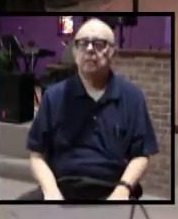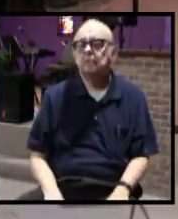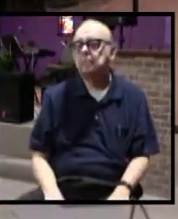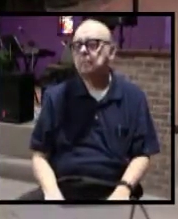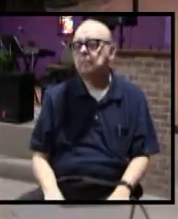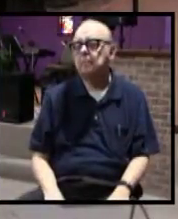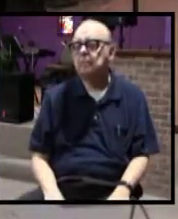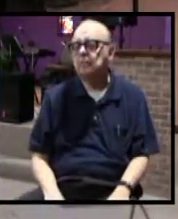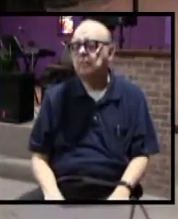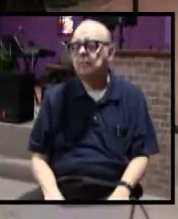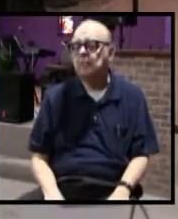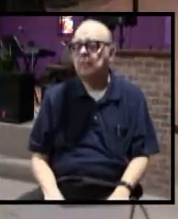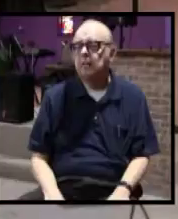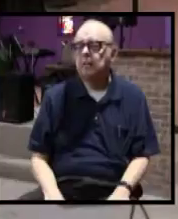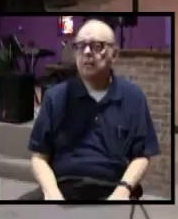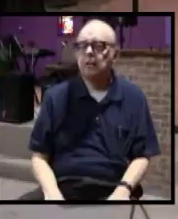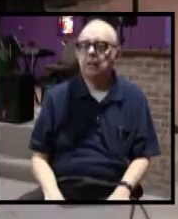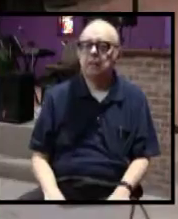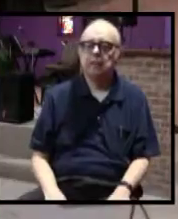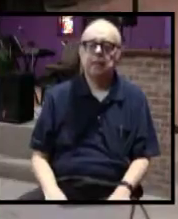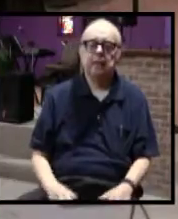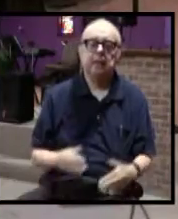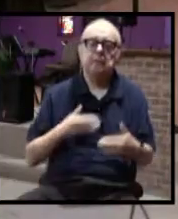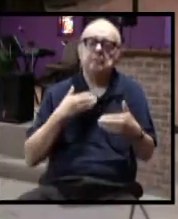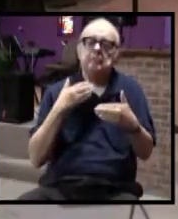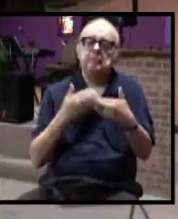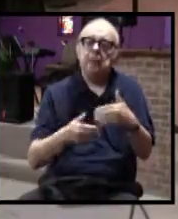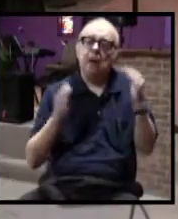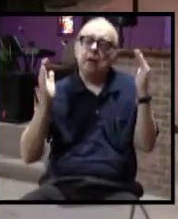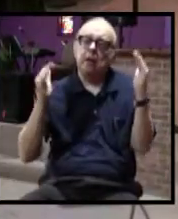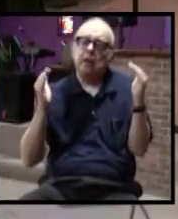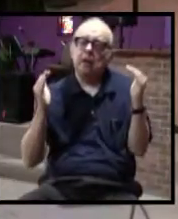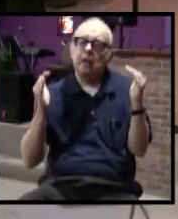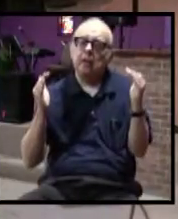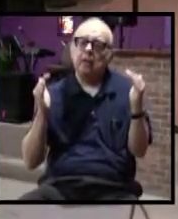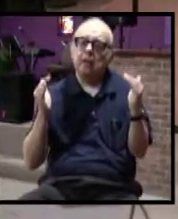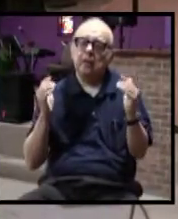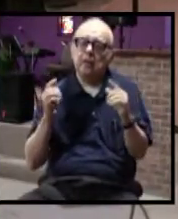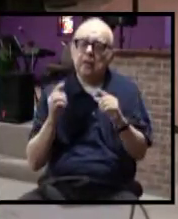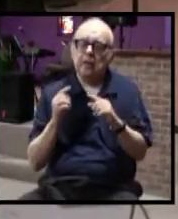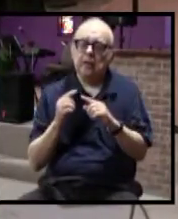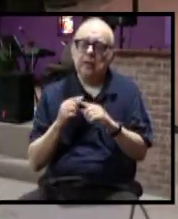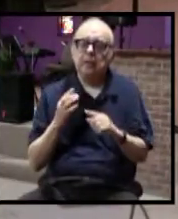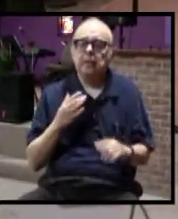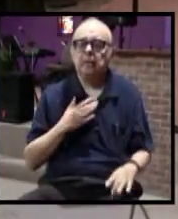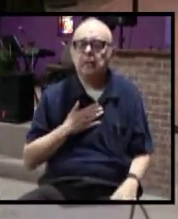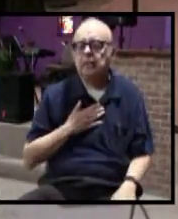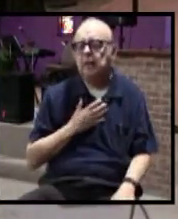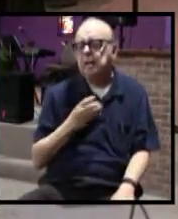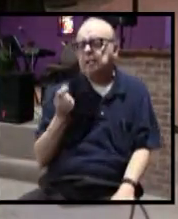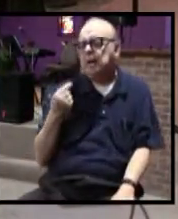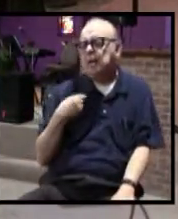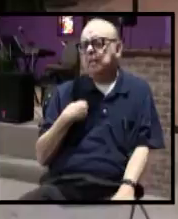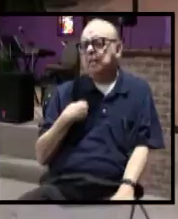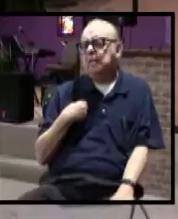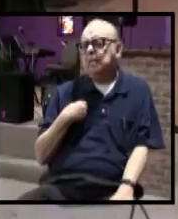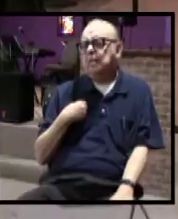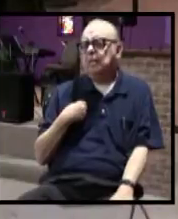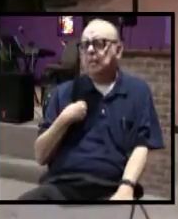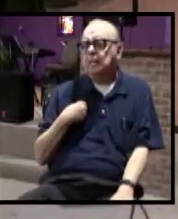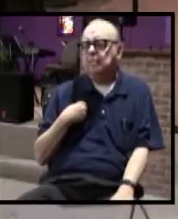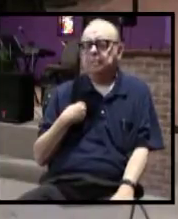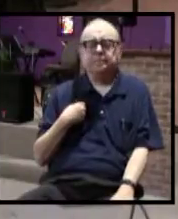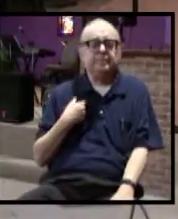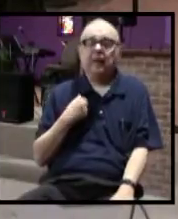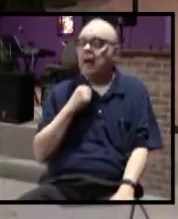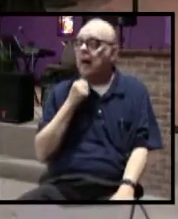And that's beyond expectations. They're too high for me. And